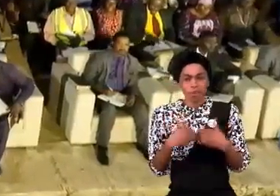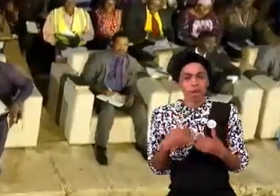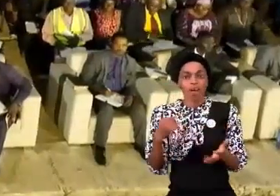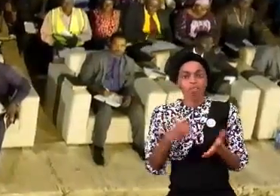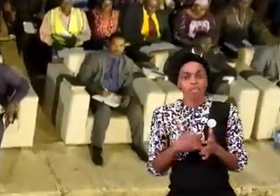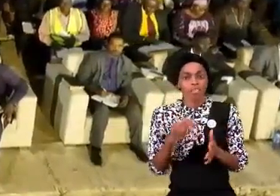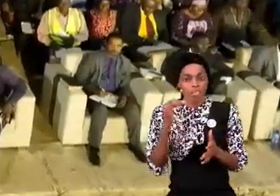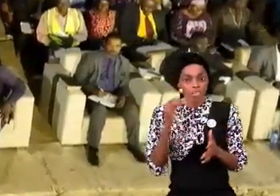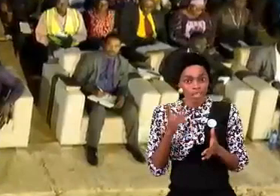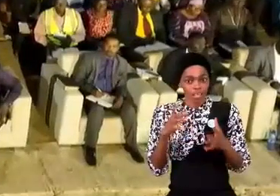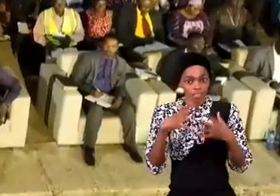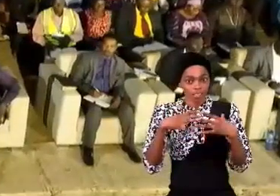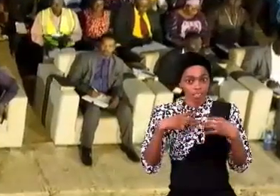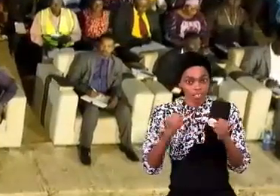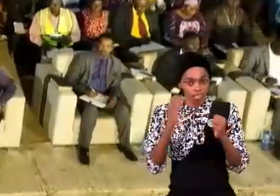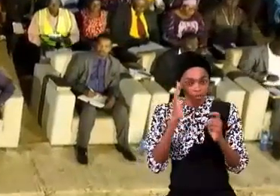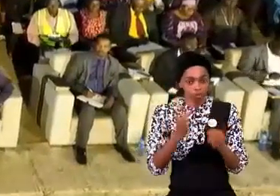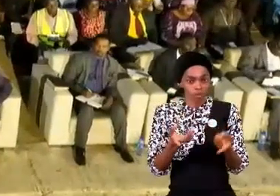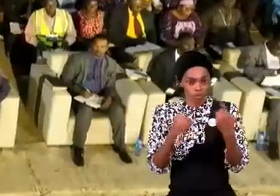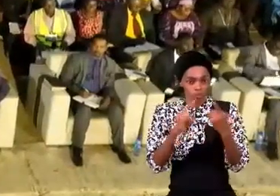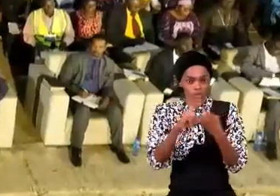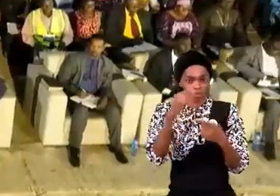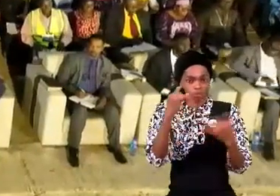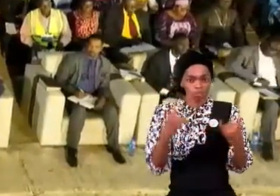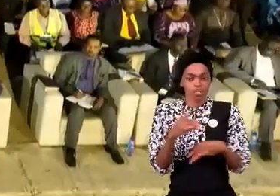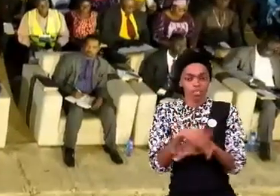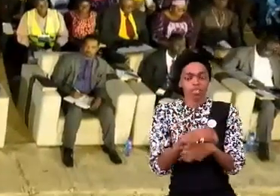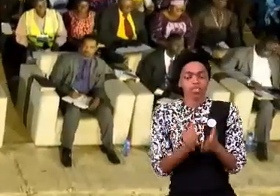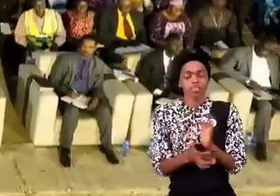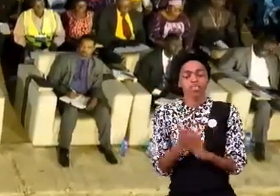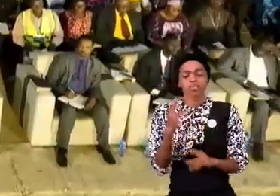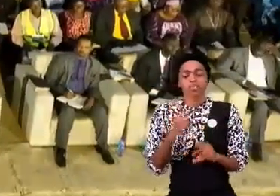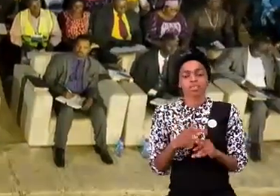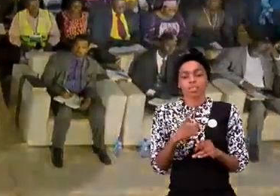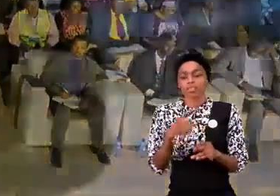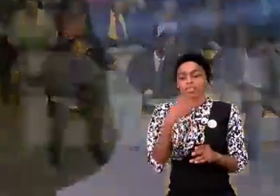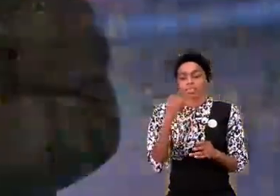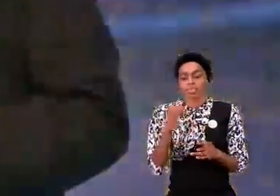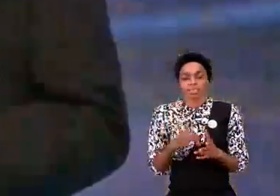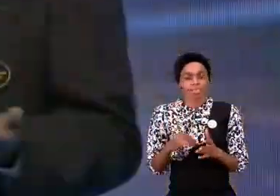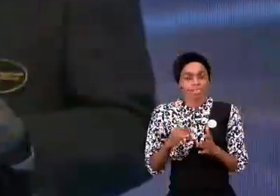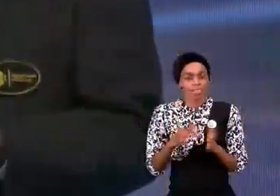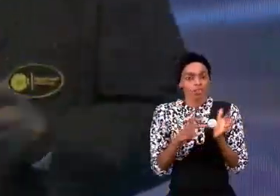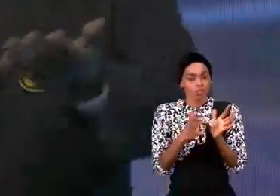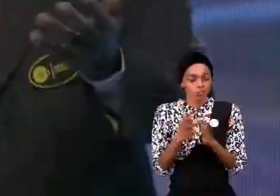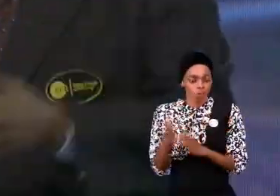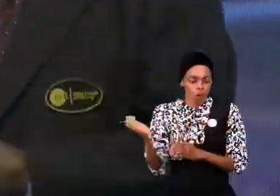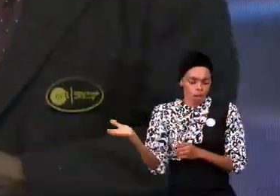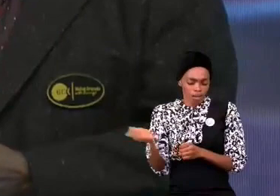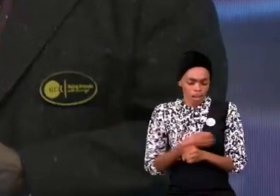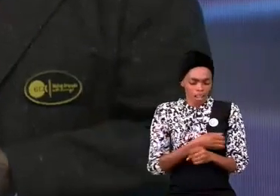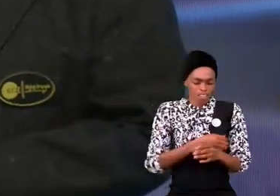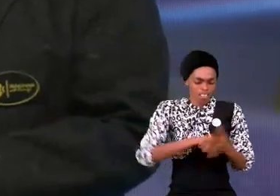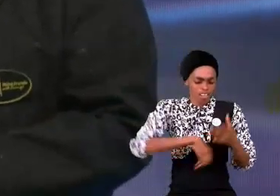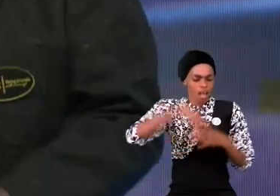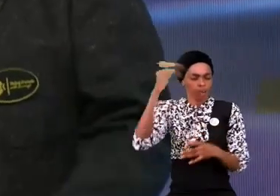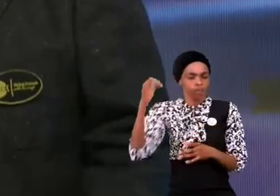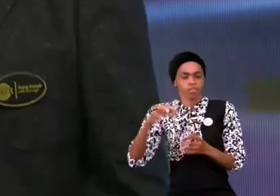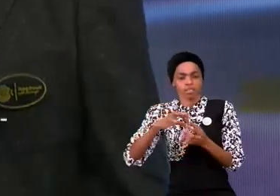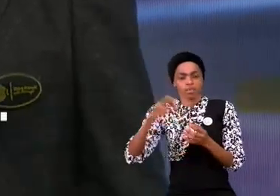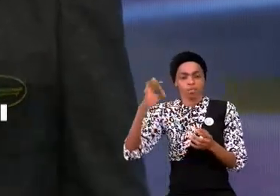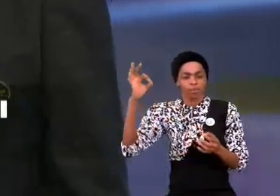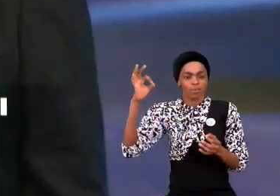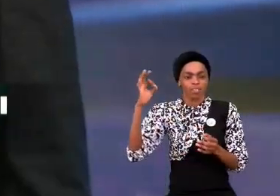says, and he cast out the spirits with his word and healed all that was sick. Look at verse